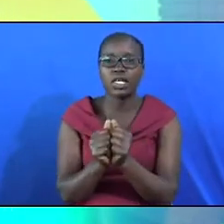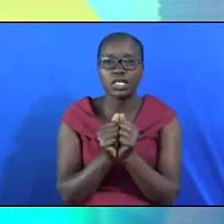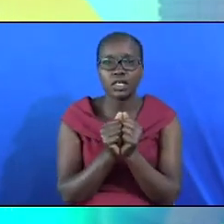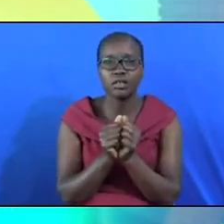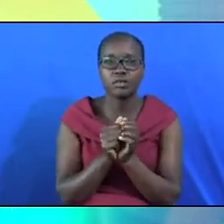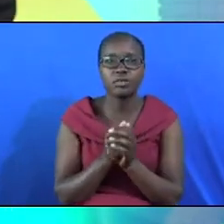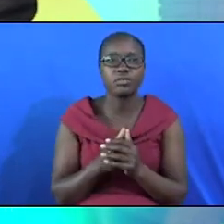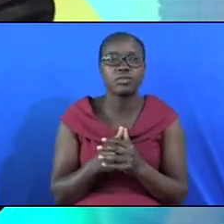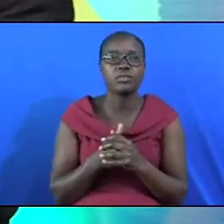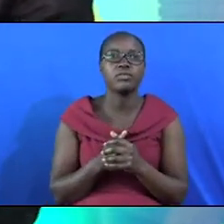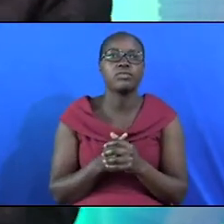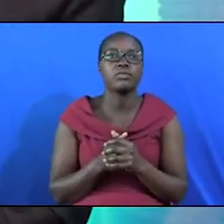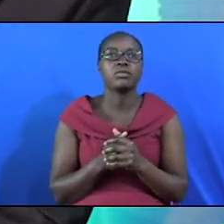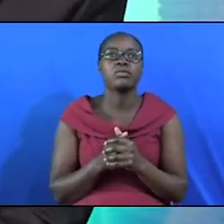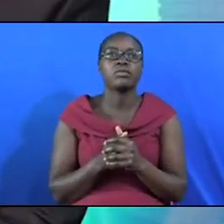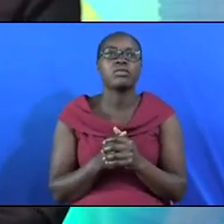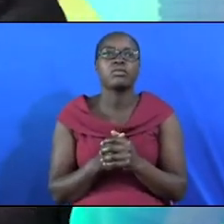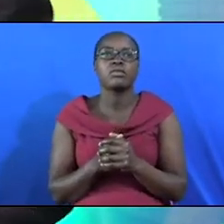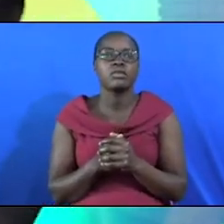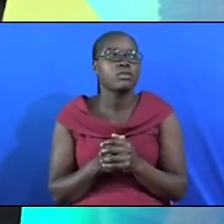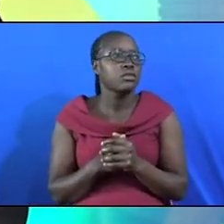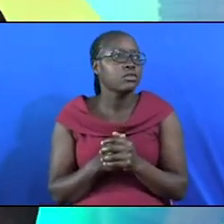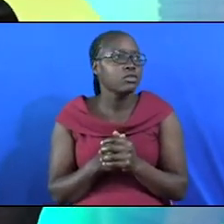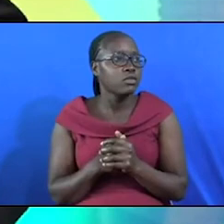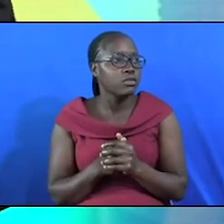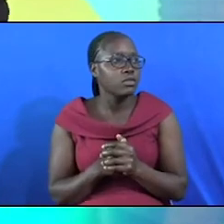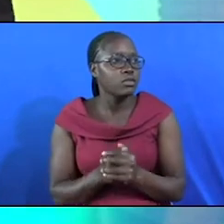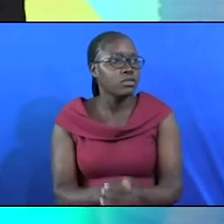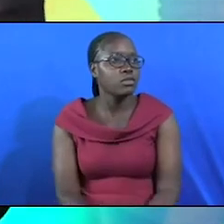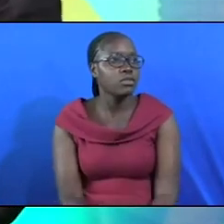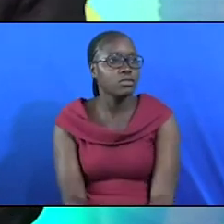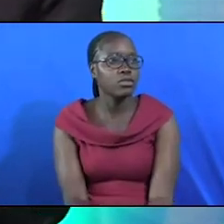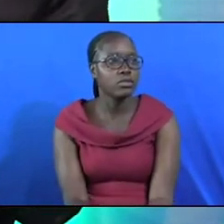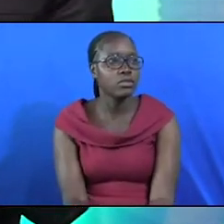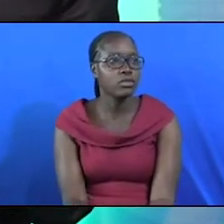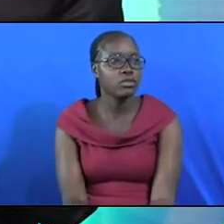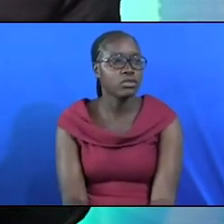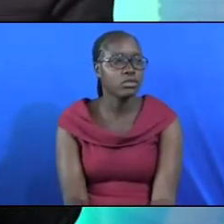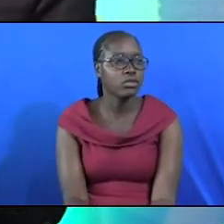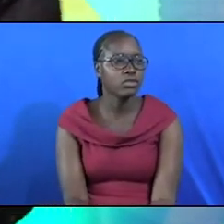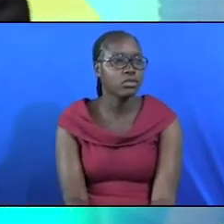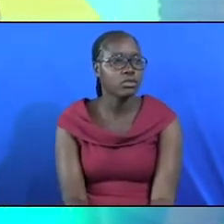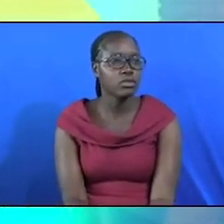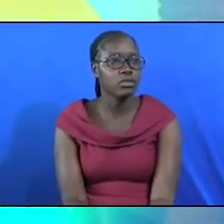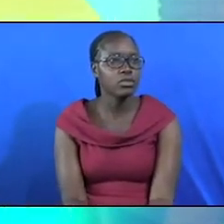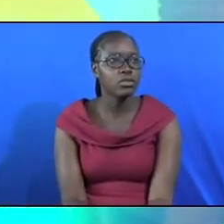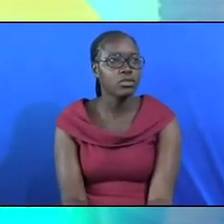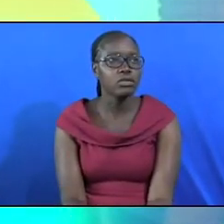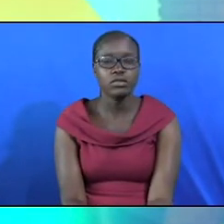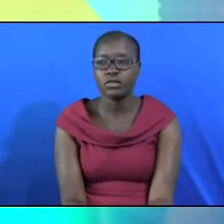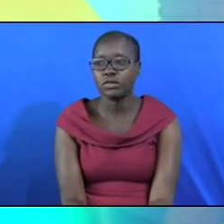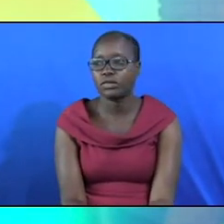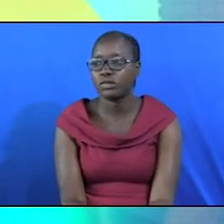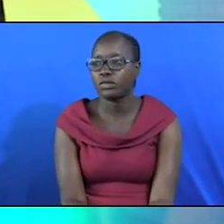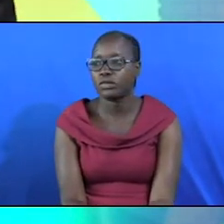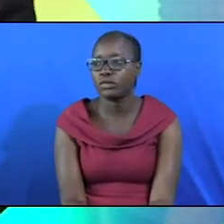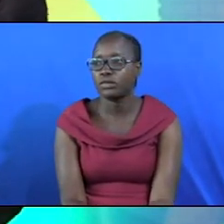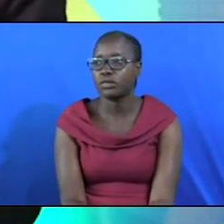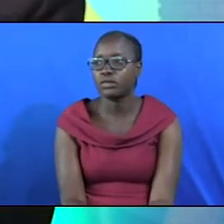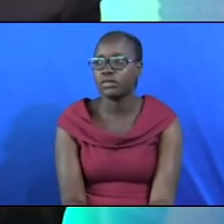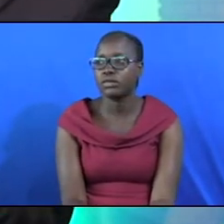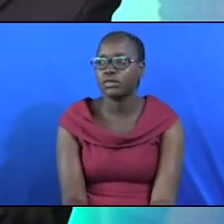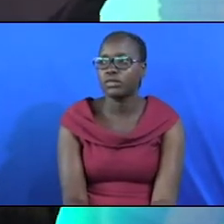we do the song 522. Please come as we do song number 522. We want to pray